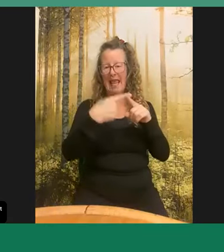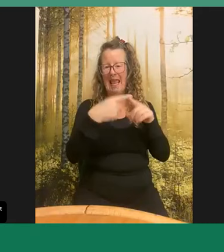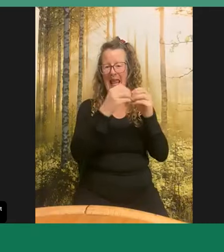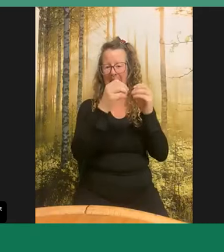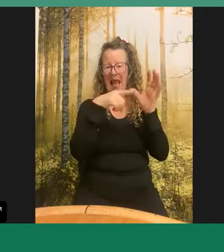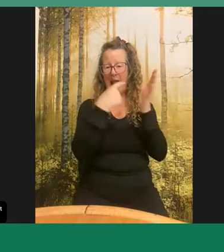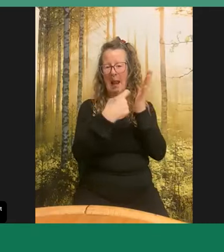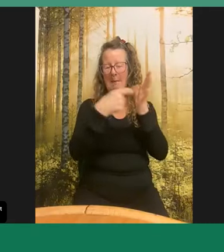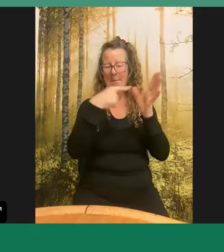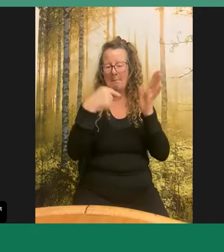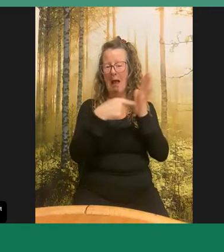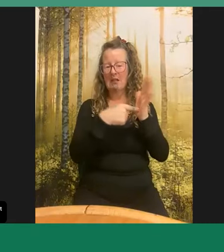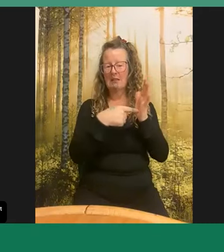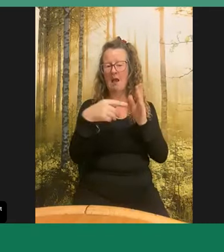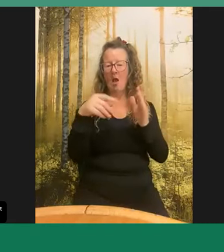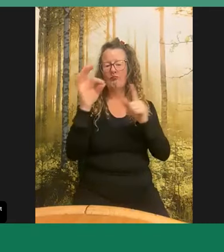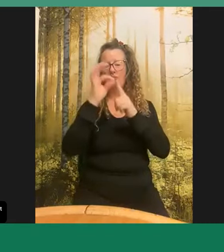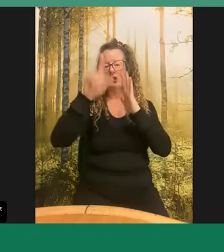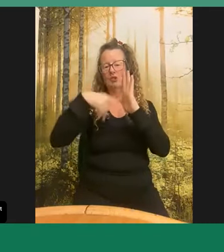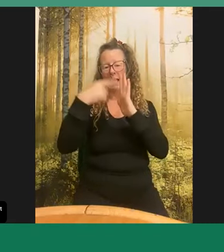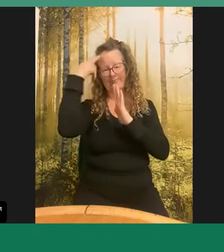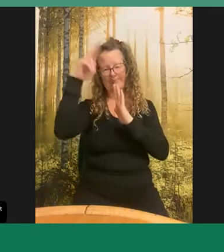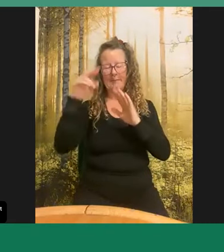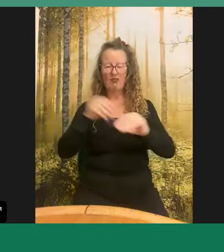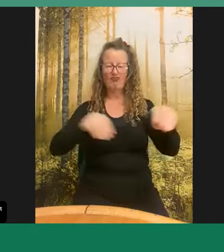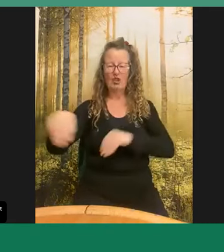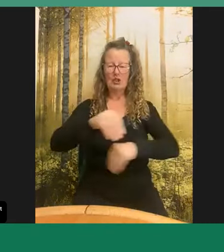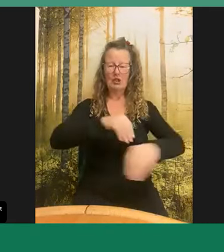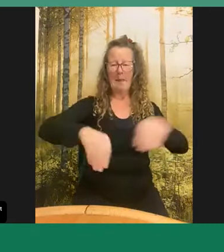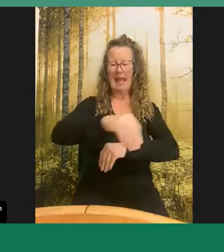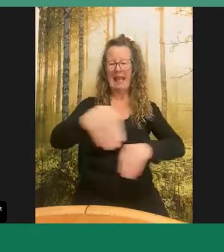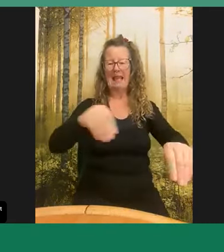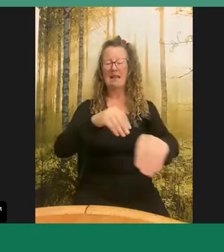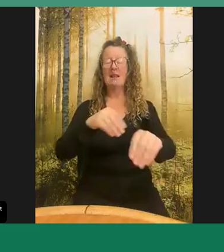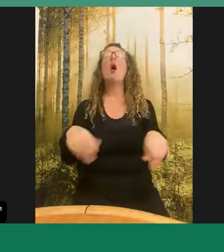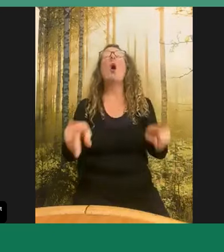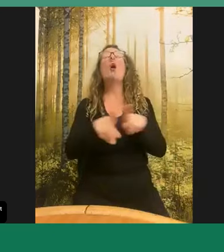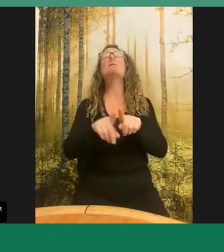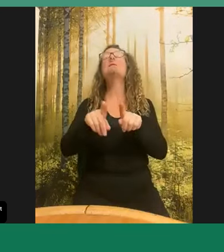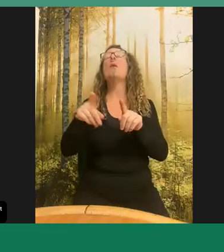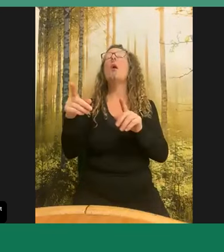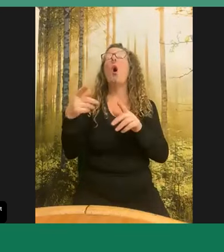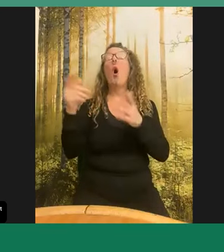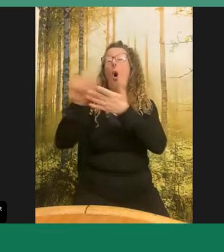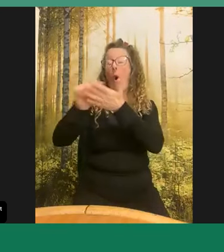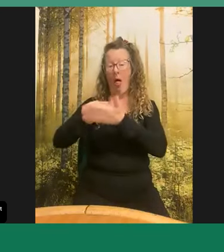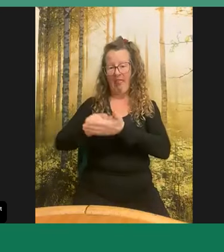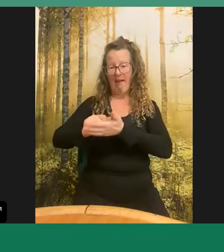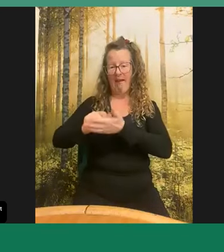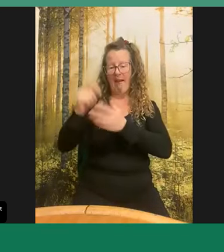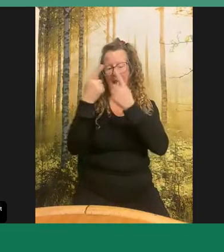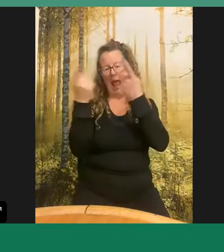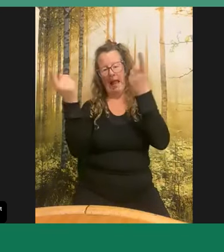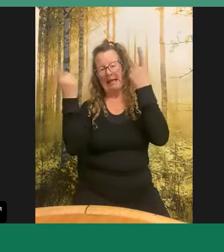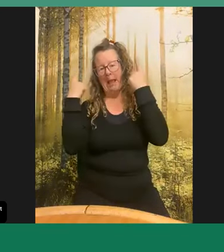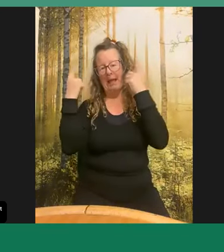her in just a second. And just like Lily said, we have some readings from the author and poet and academic, Anthony Joseph. So it's very